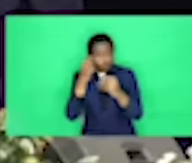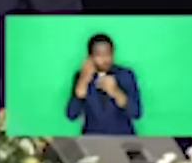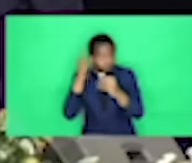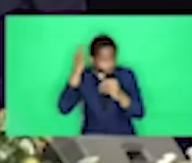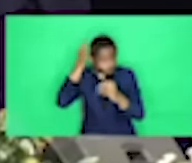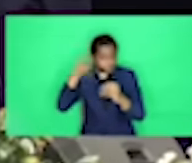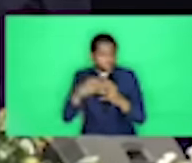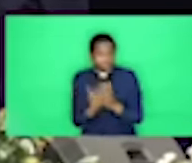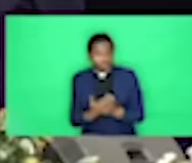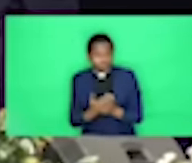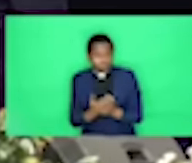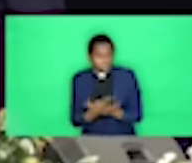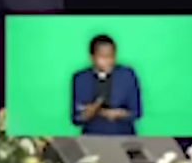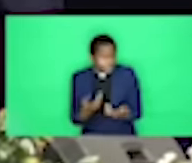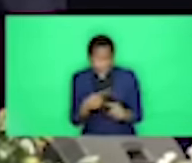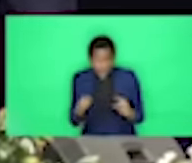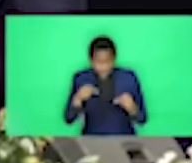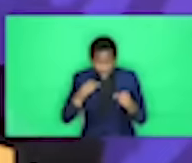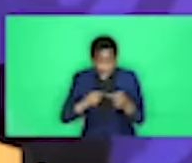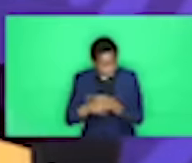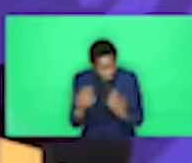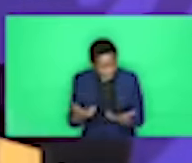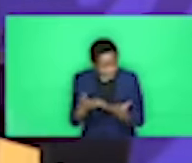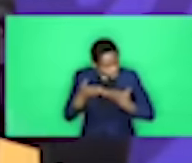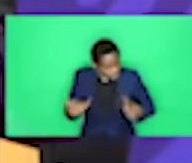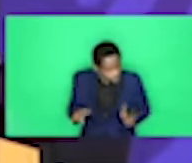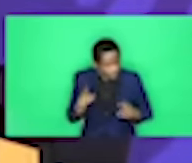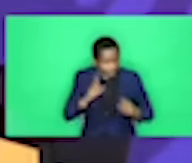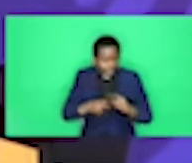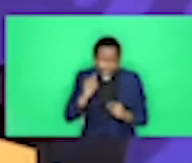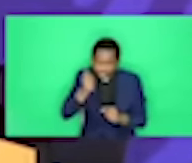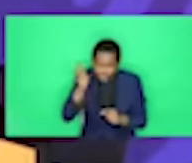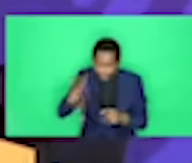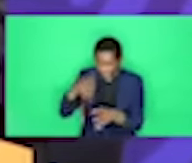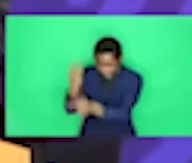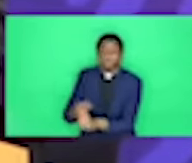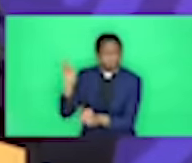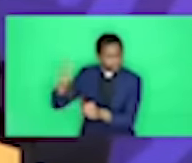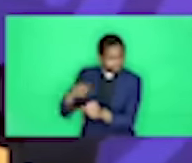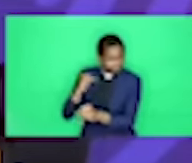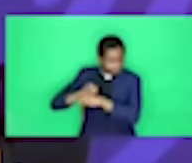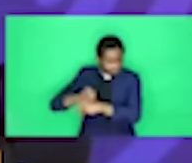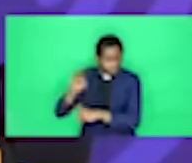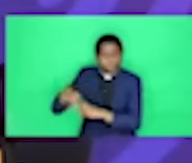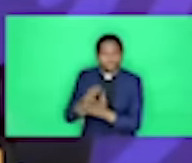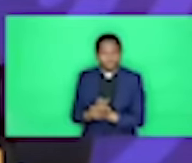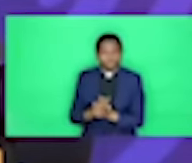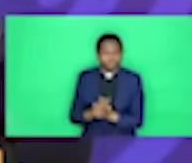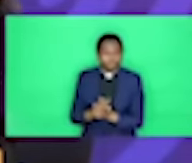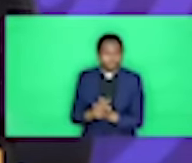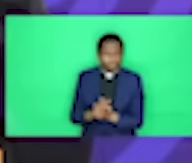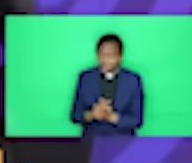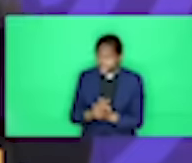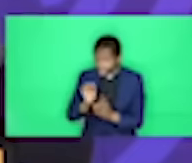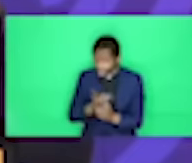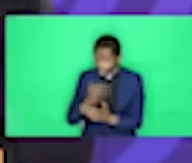We might have lost it today, but we shouldn't lose it tomorrow. Our manifesto should not be,